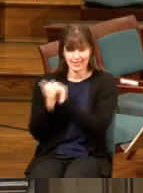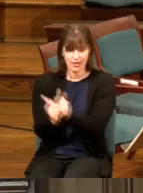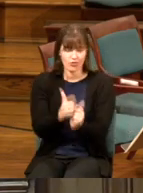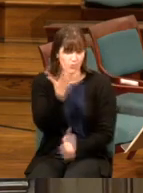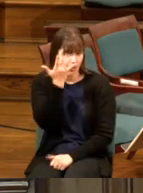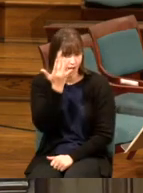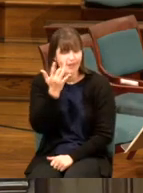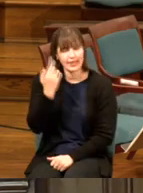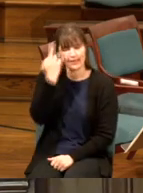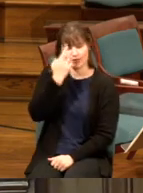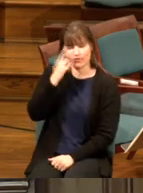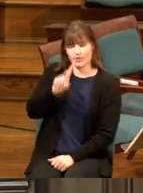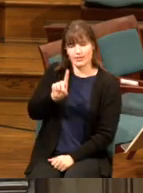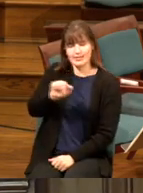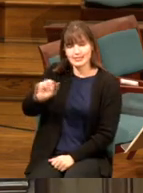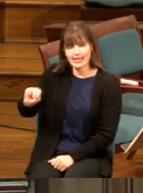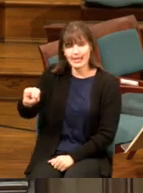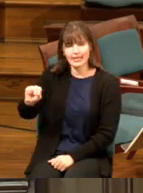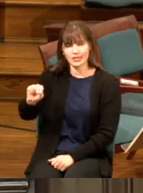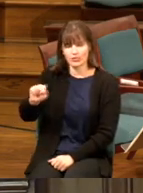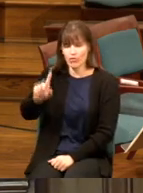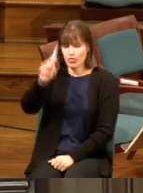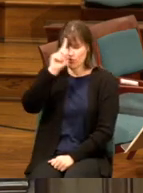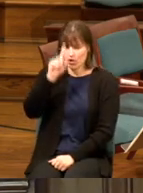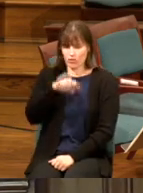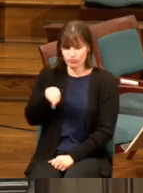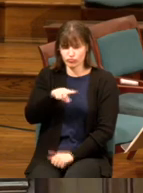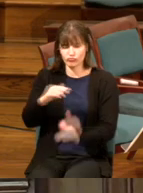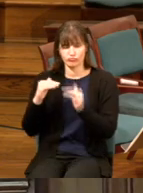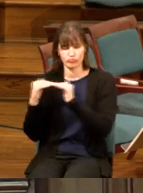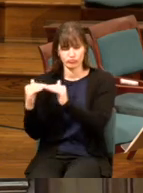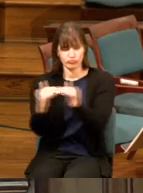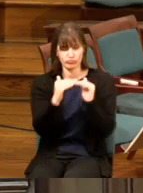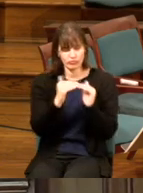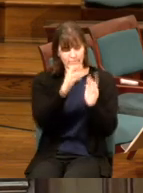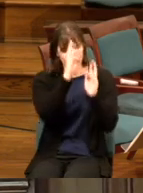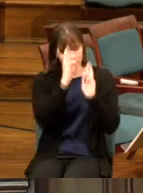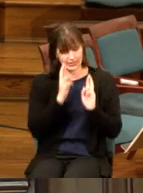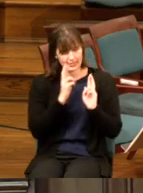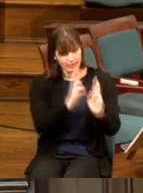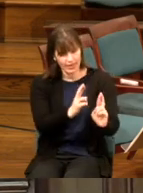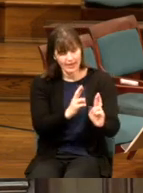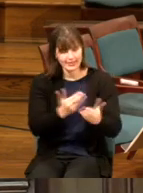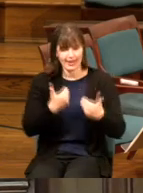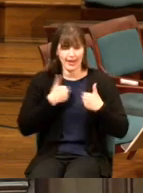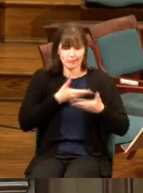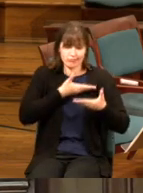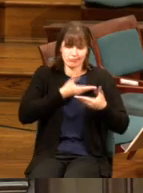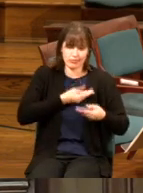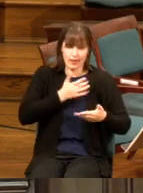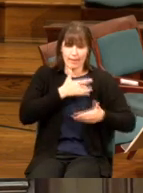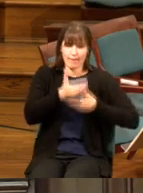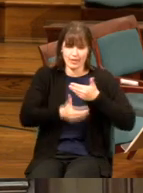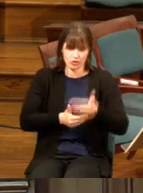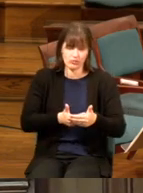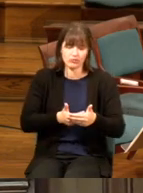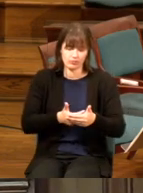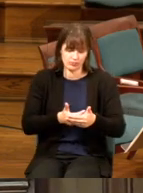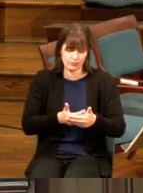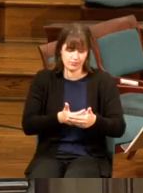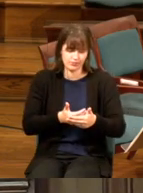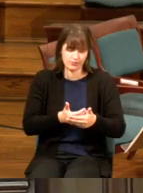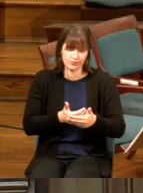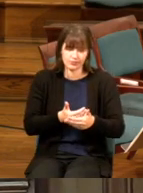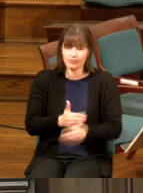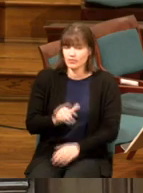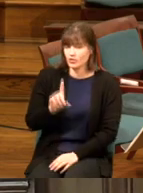Dan treated both of them with dignity, respect, and compassion. He didn't